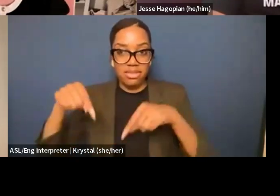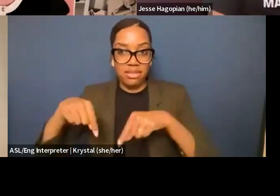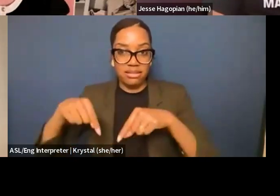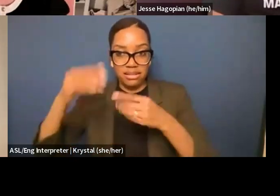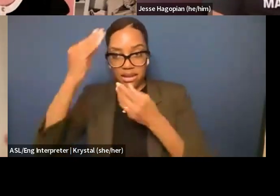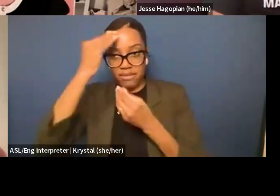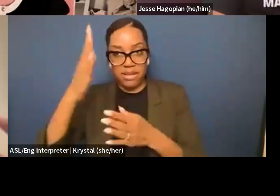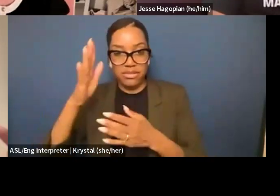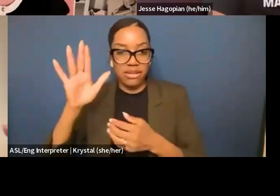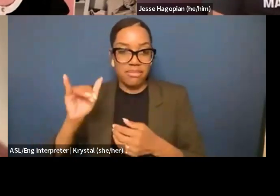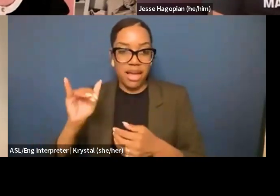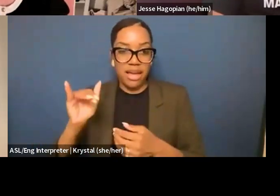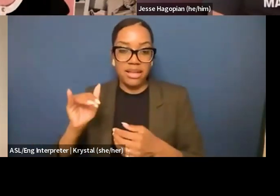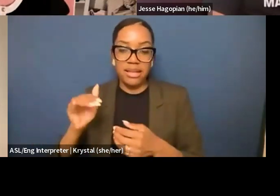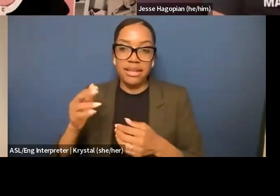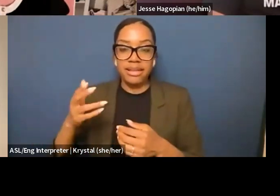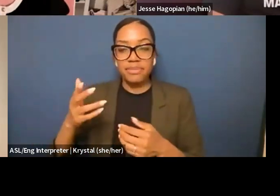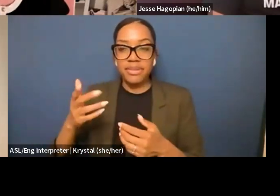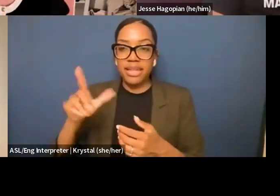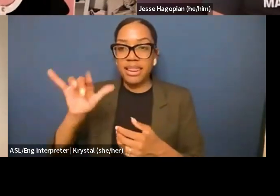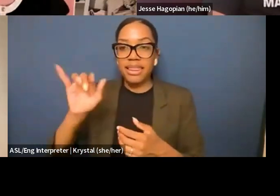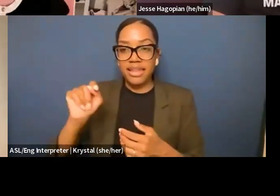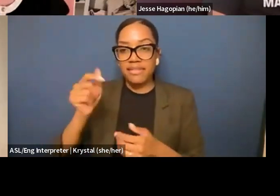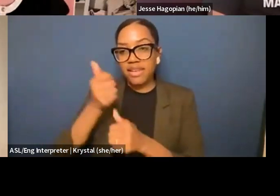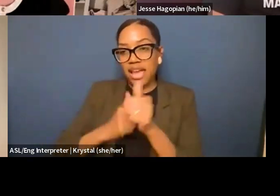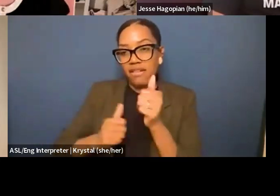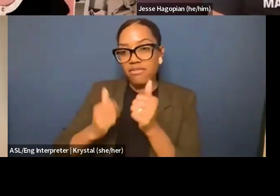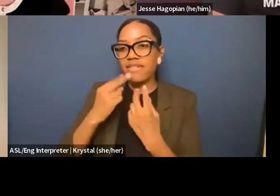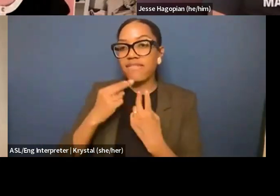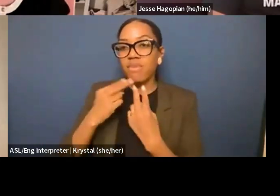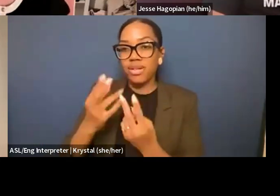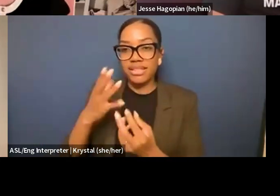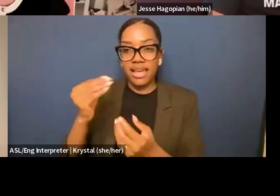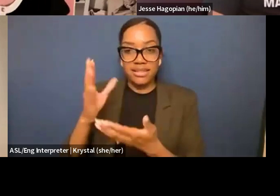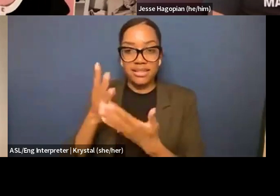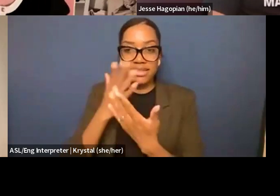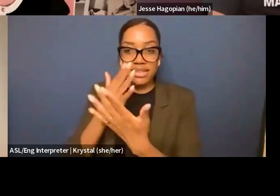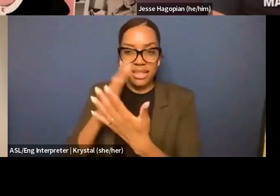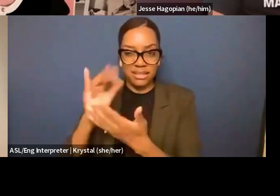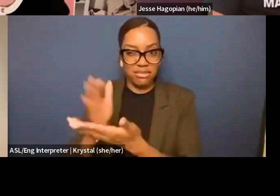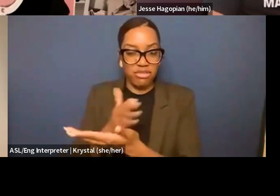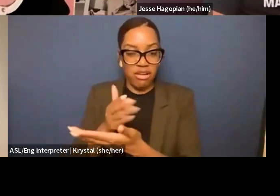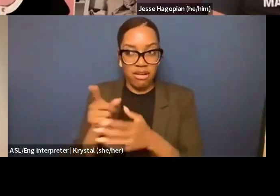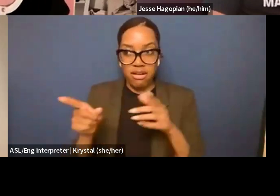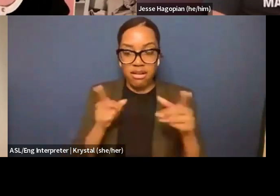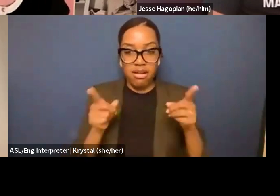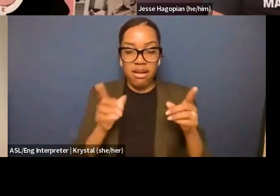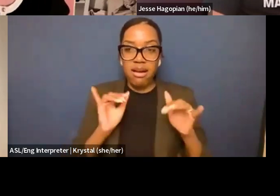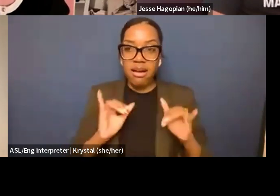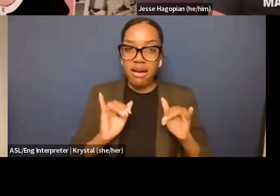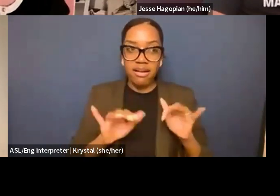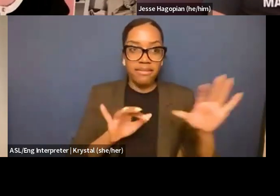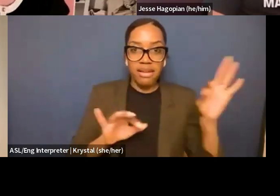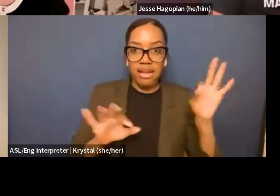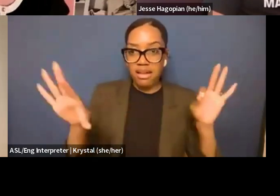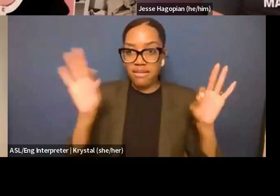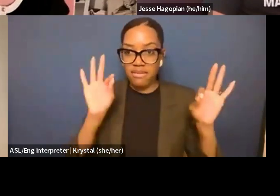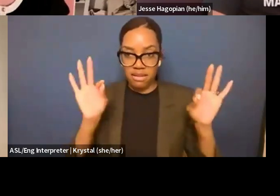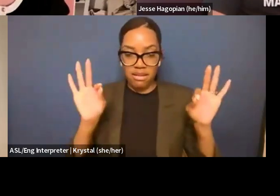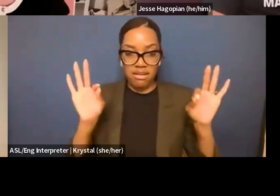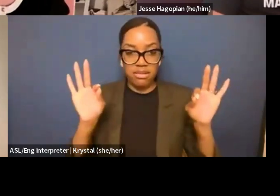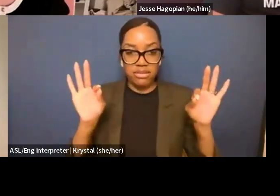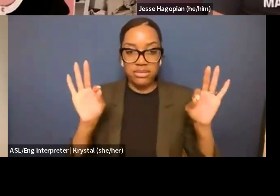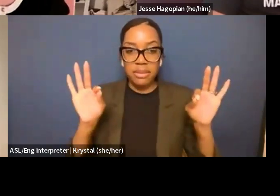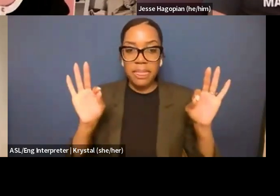you know, both places where you can find the stories of these practices and these institutions through thinking about